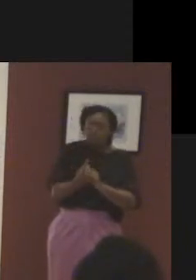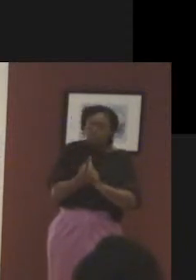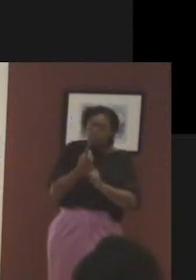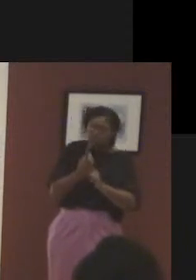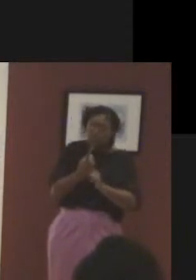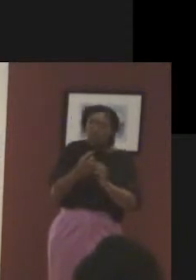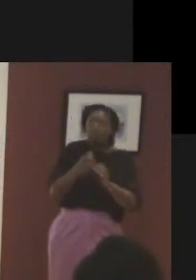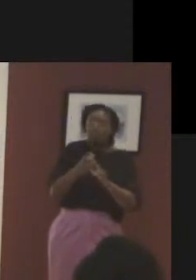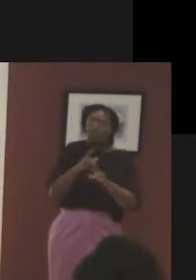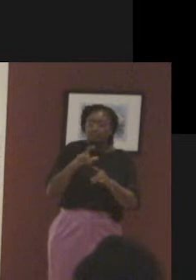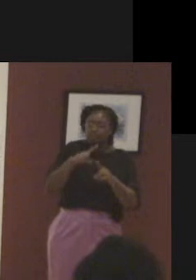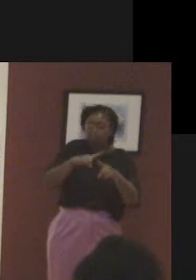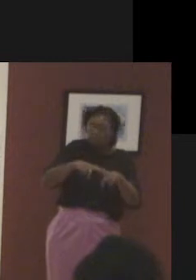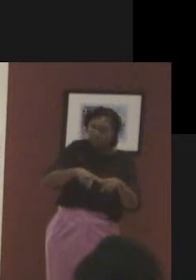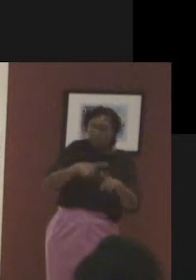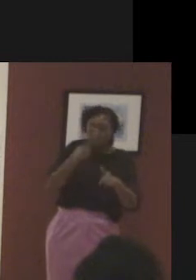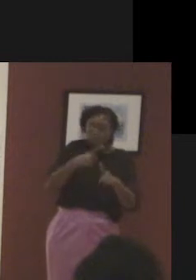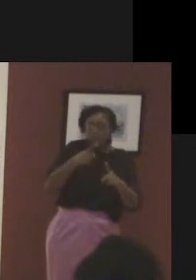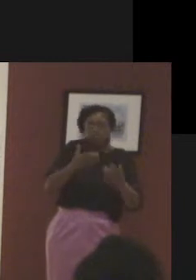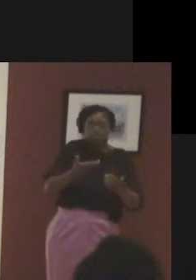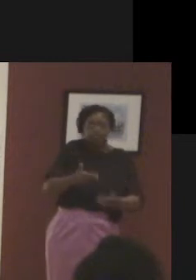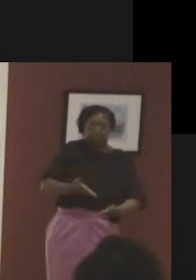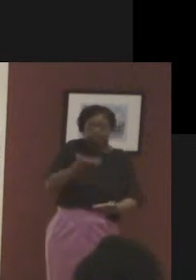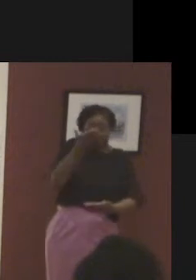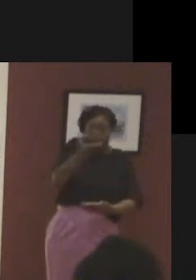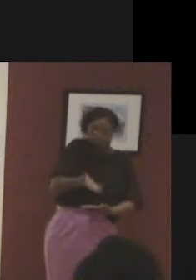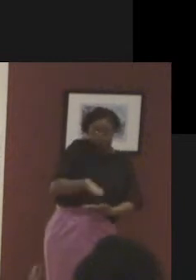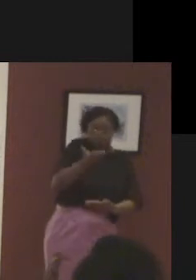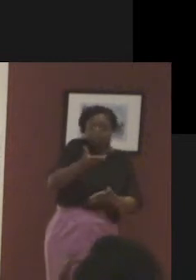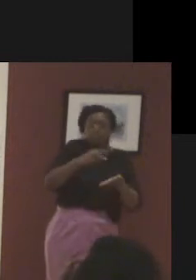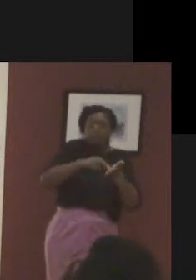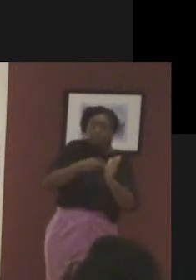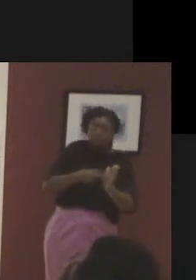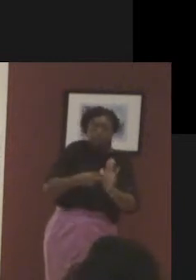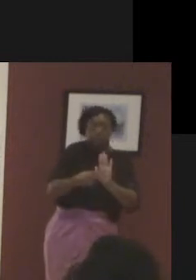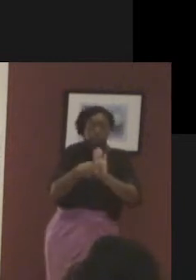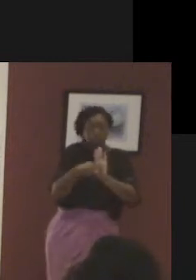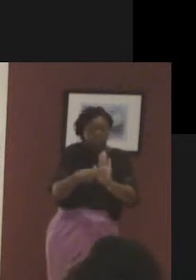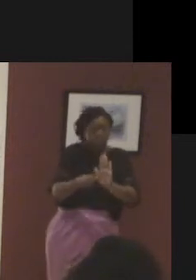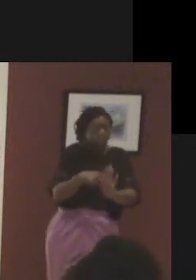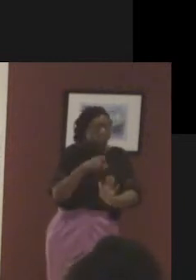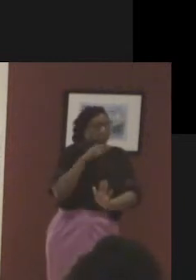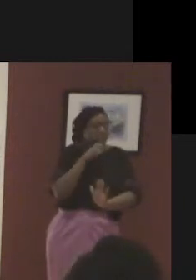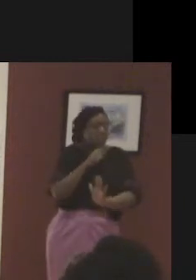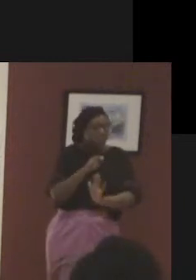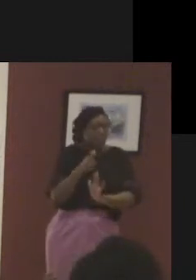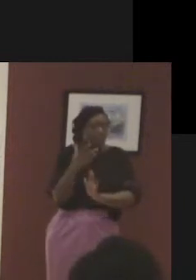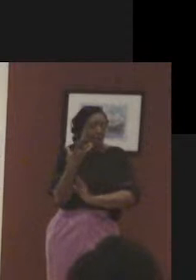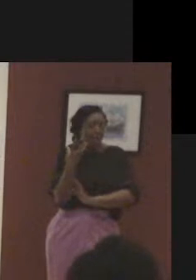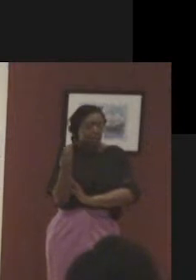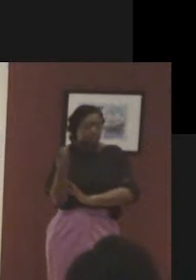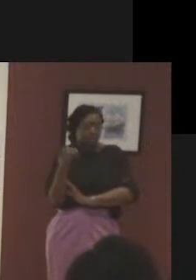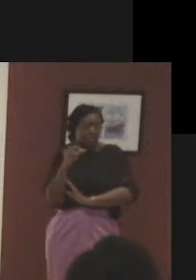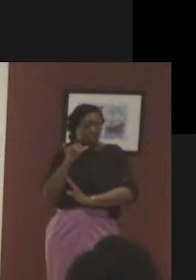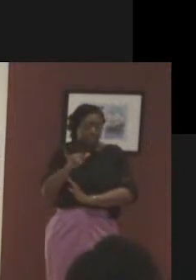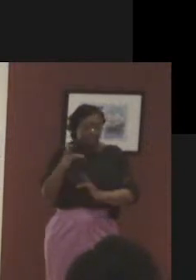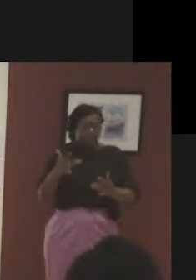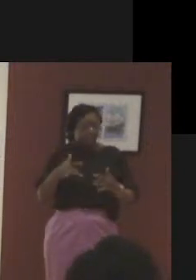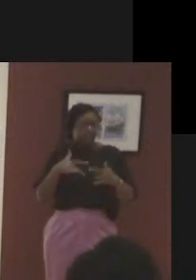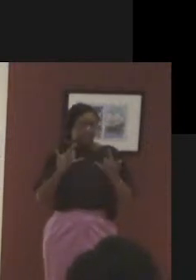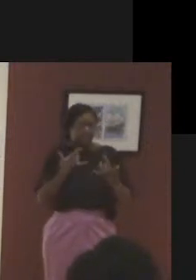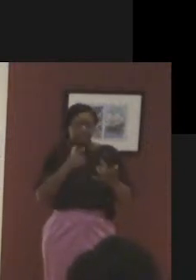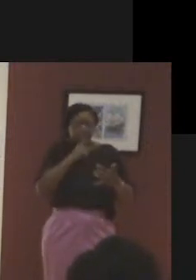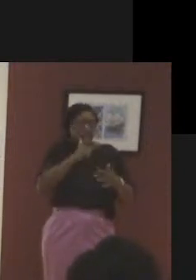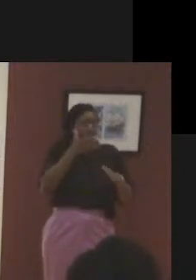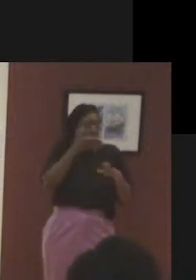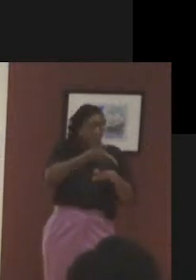its conditions of existence, and therefore representation is not outside the event, not after